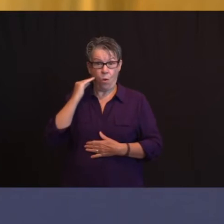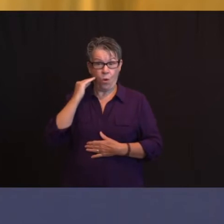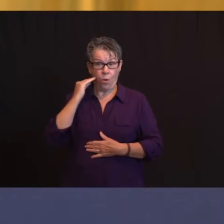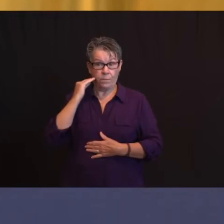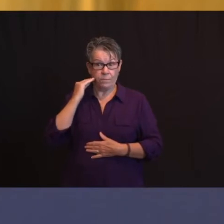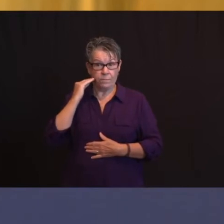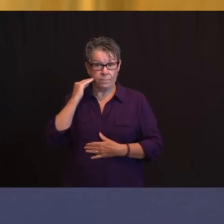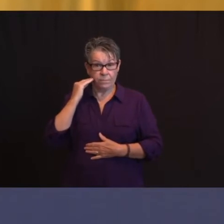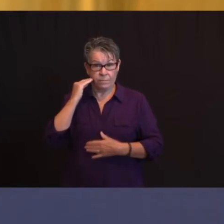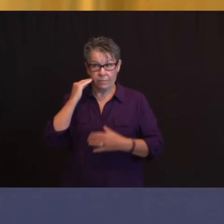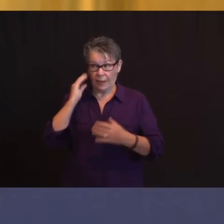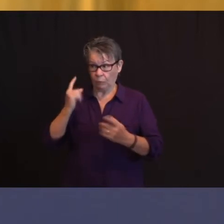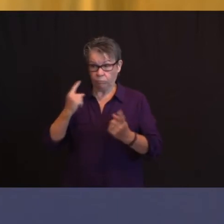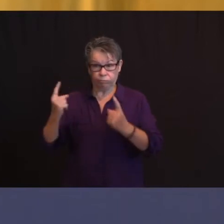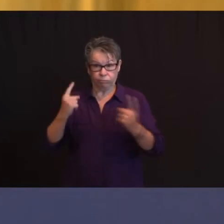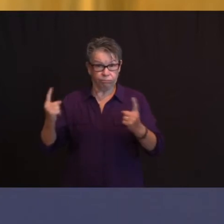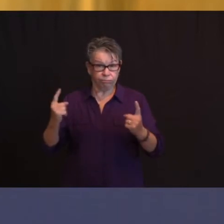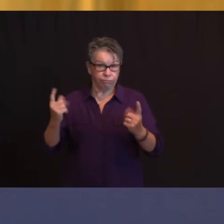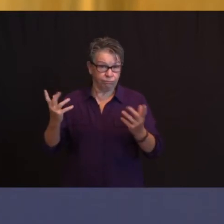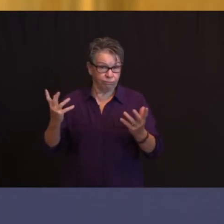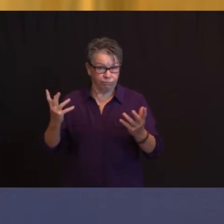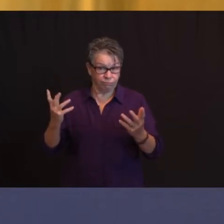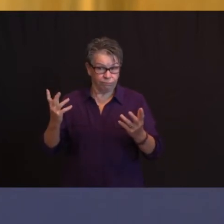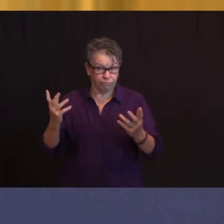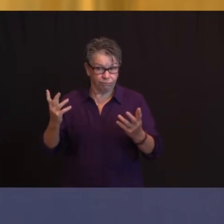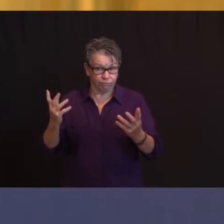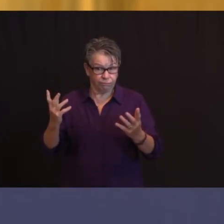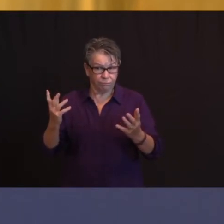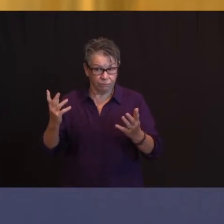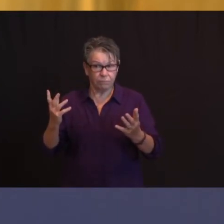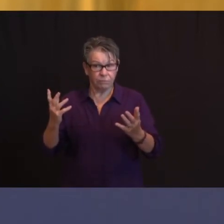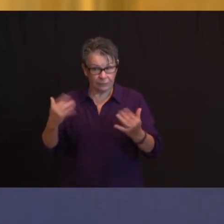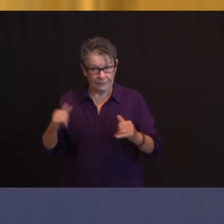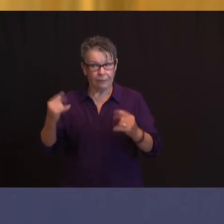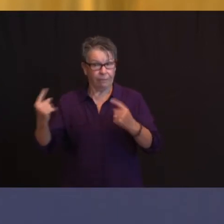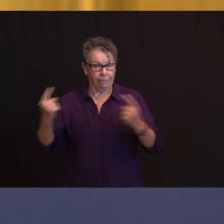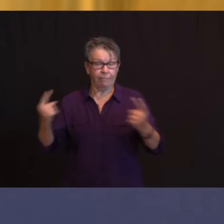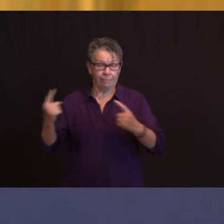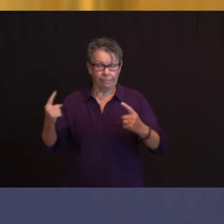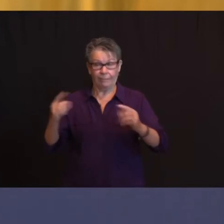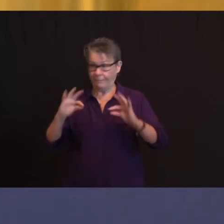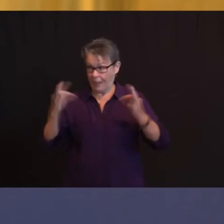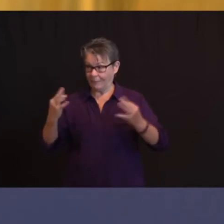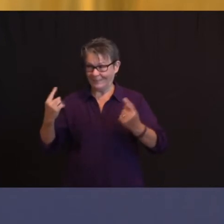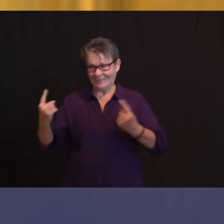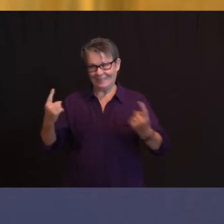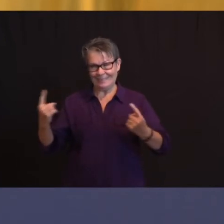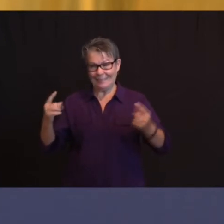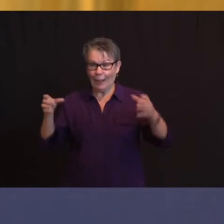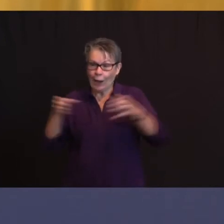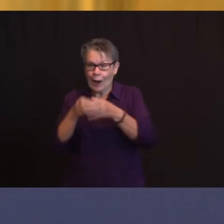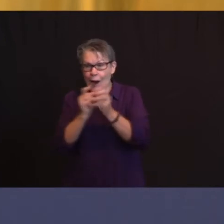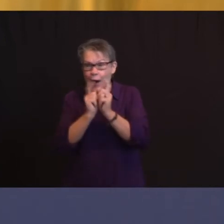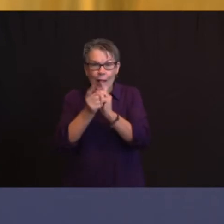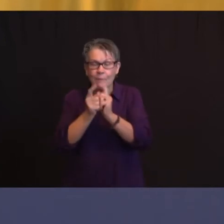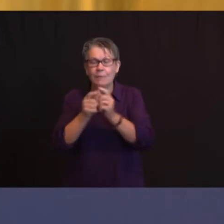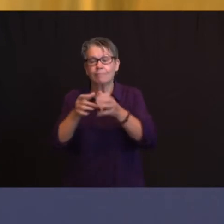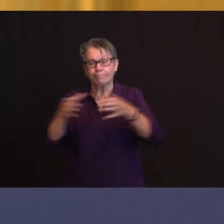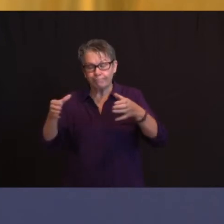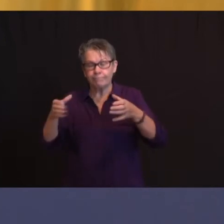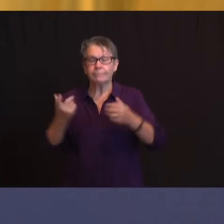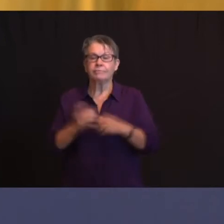be outside, that you shouldn't have a face covering. Please do the basic stuff. The vaccine development news is overwhelmingly